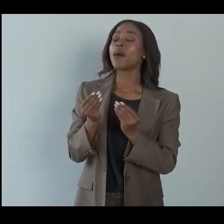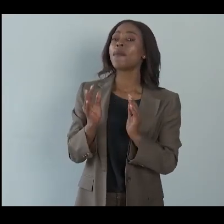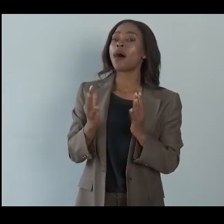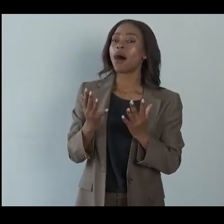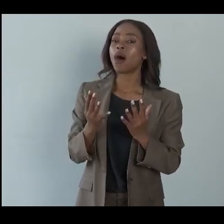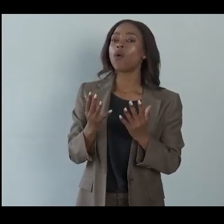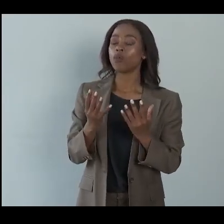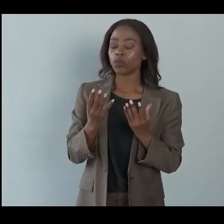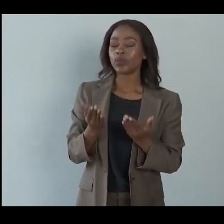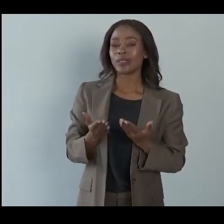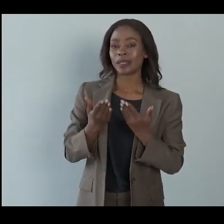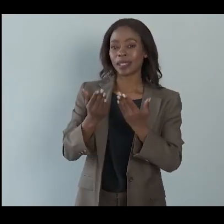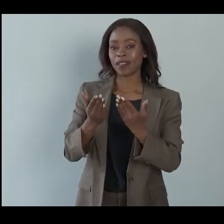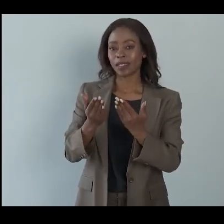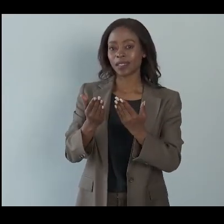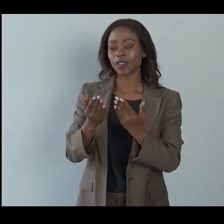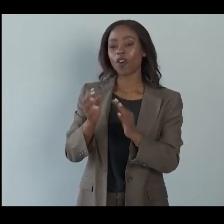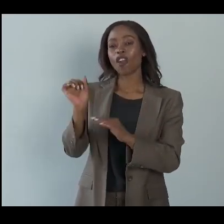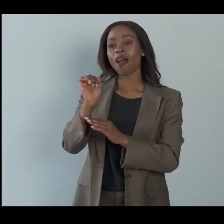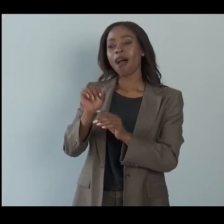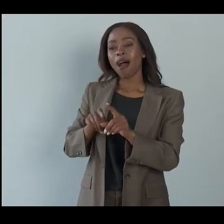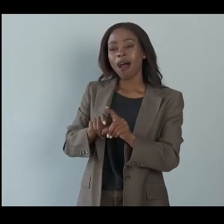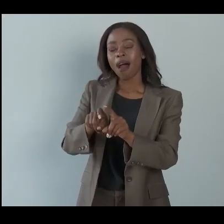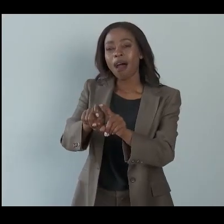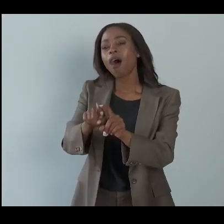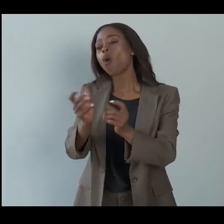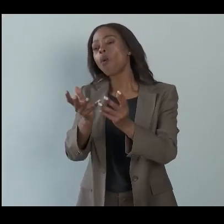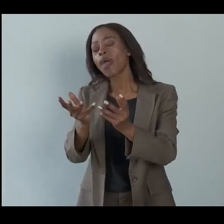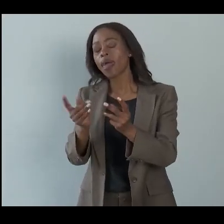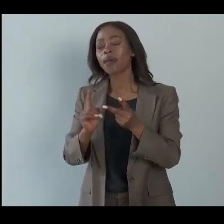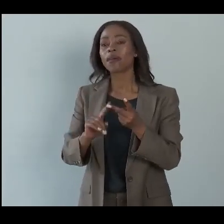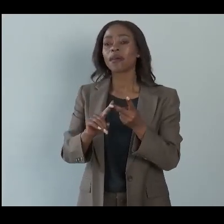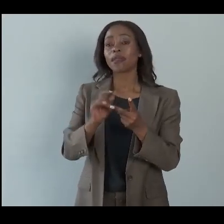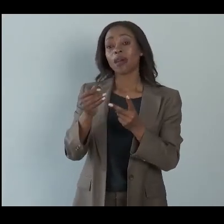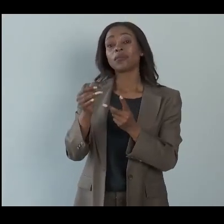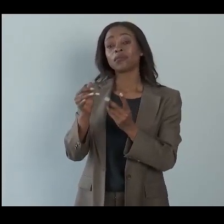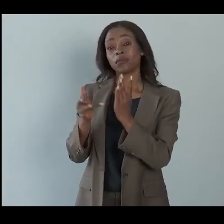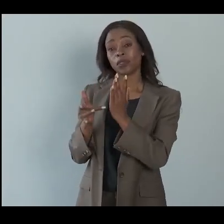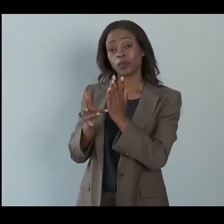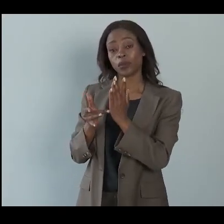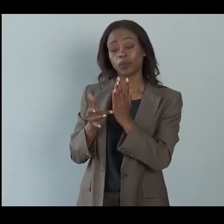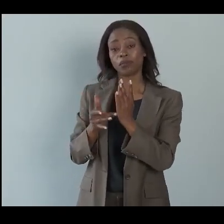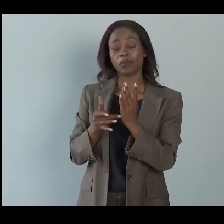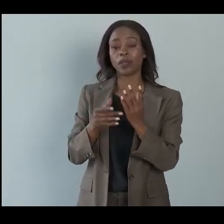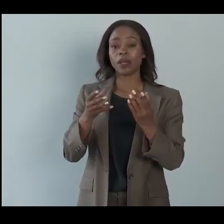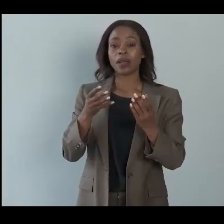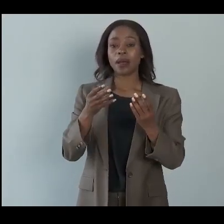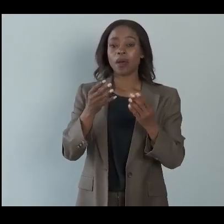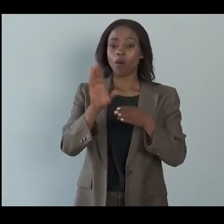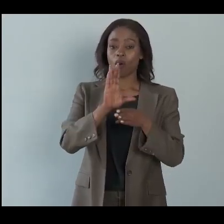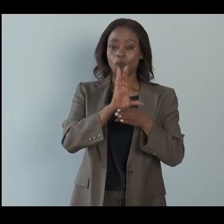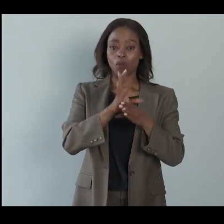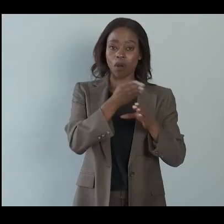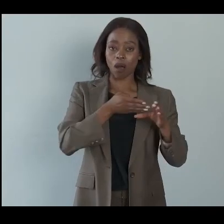in Netstar, Altron FinTech, and Altron Managed Solutions. Hardware revenue, which contributed 24% to